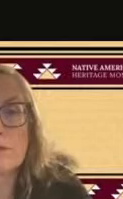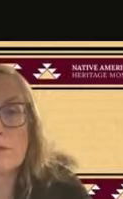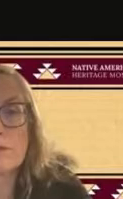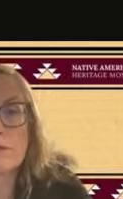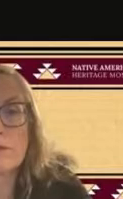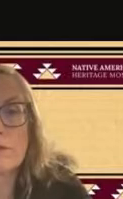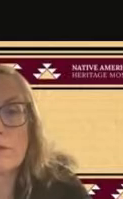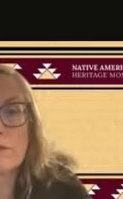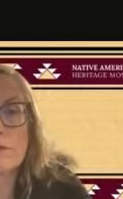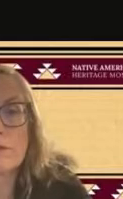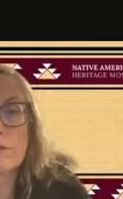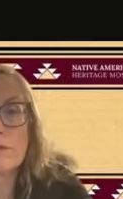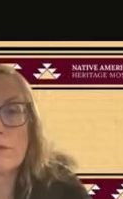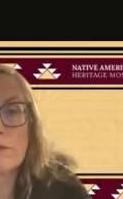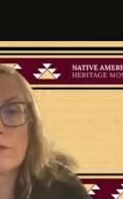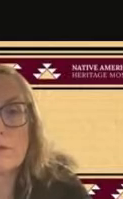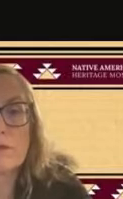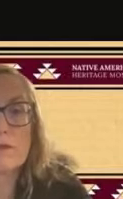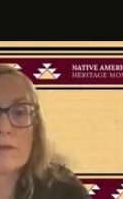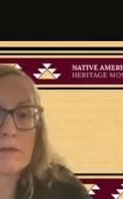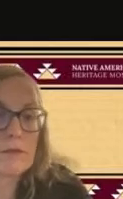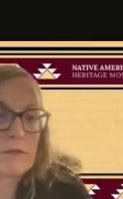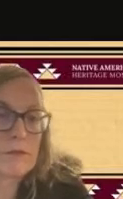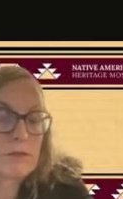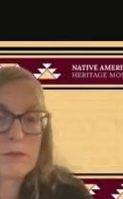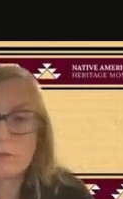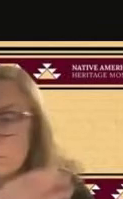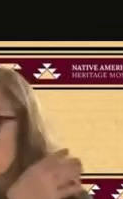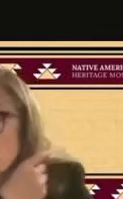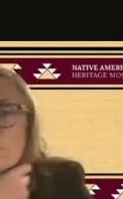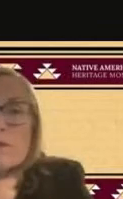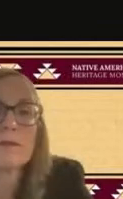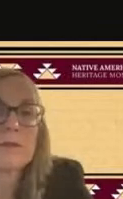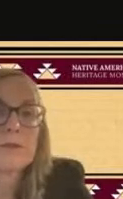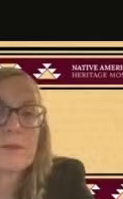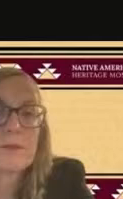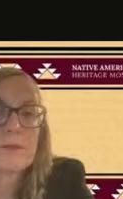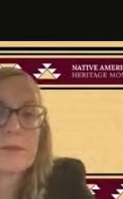And we will make or not make the change depending on the outcome of the vote.